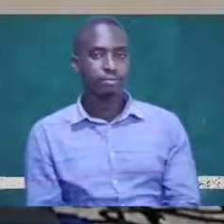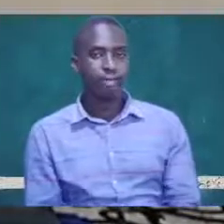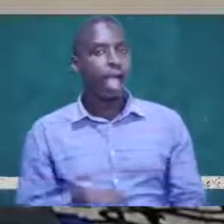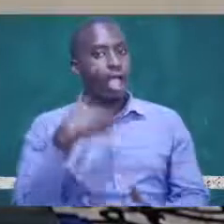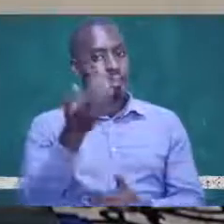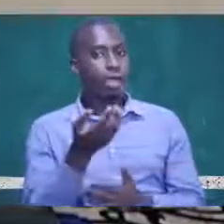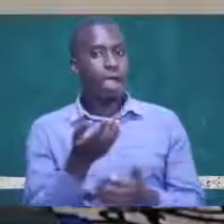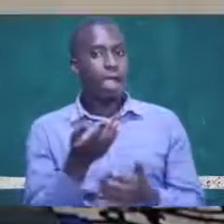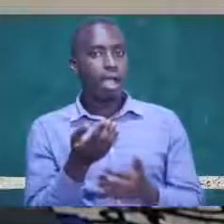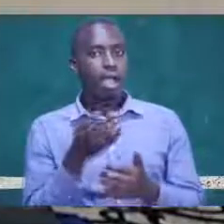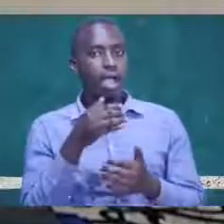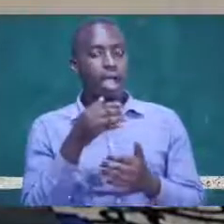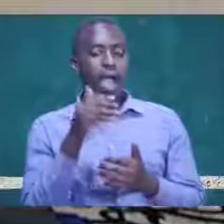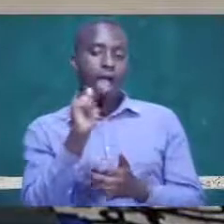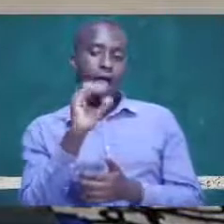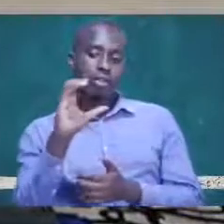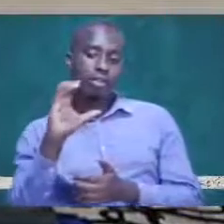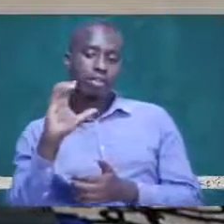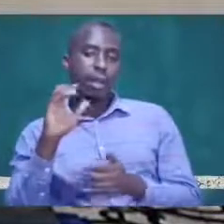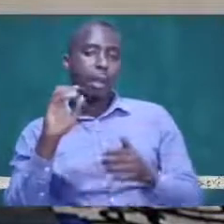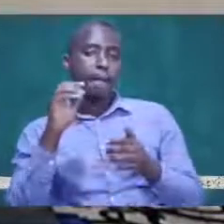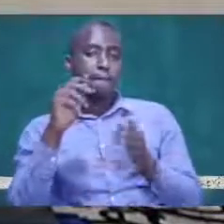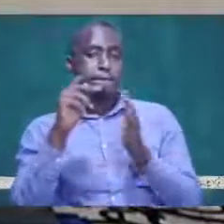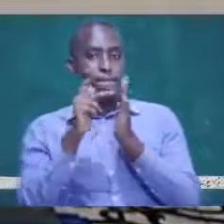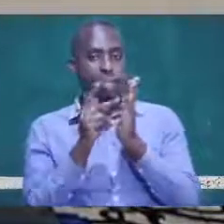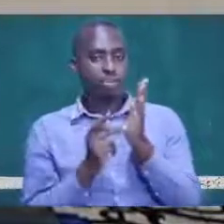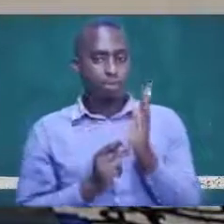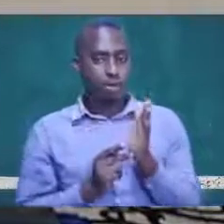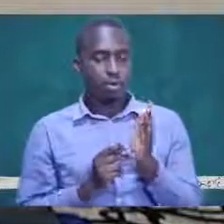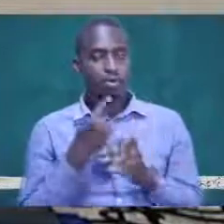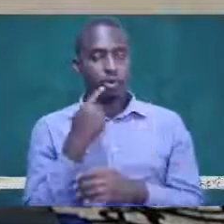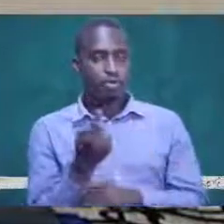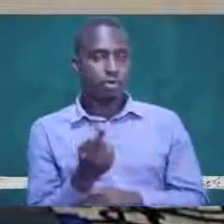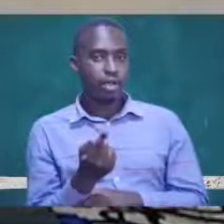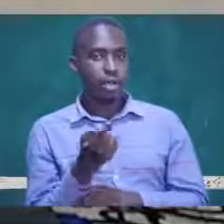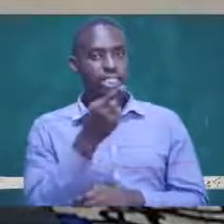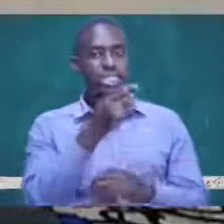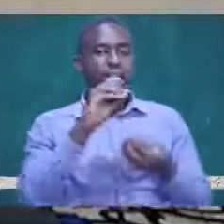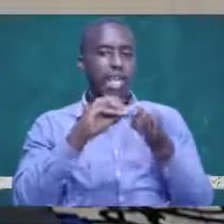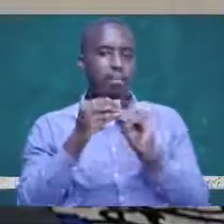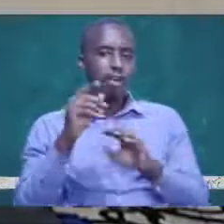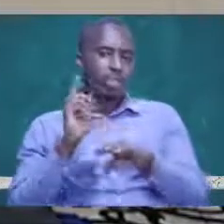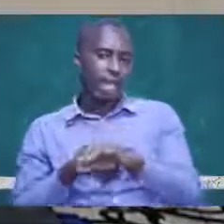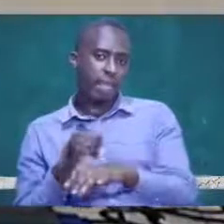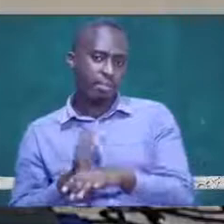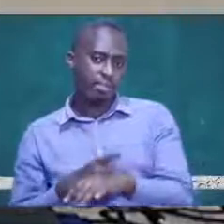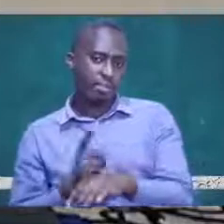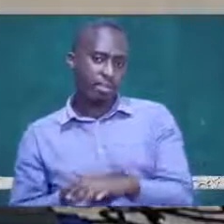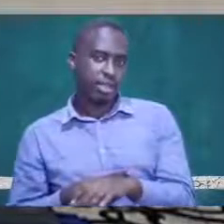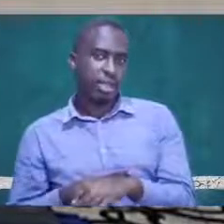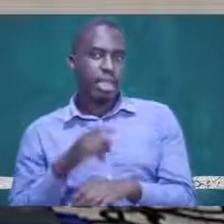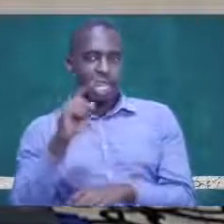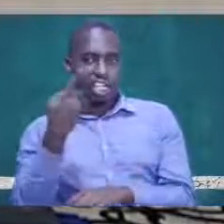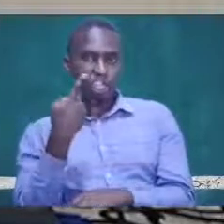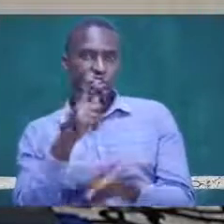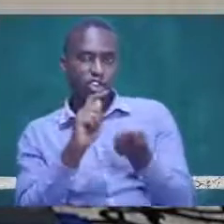Now, accelerator principle, what we call accelerator principle, that is the number of times the initial